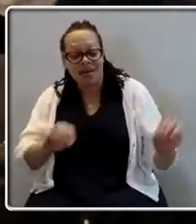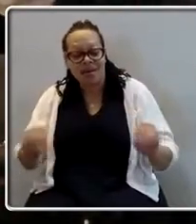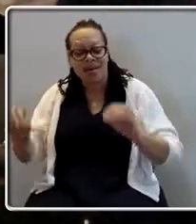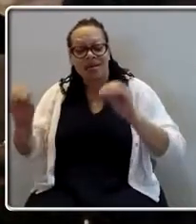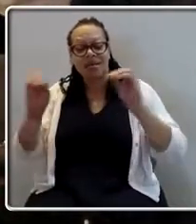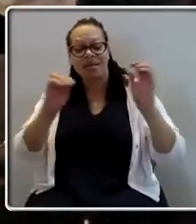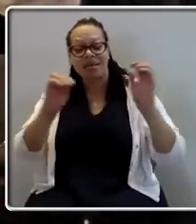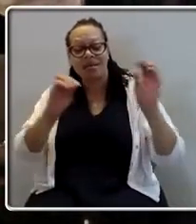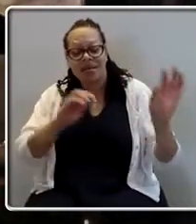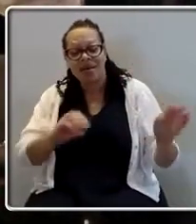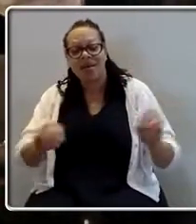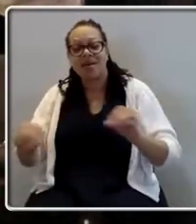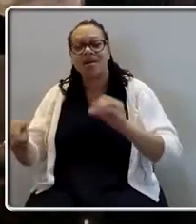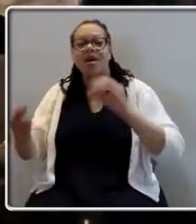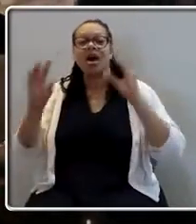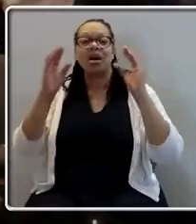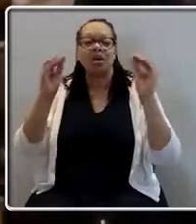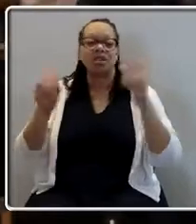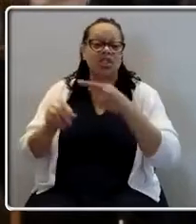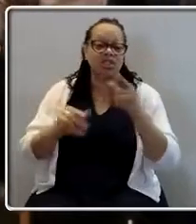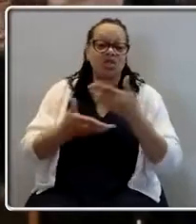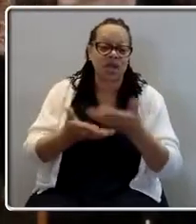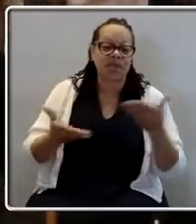I'm going to teach y'all a lullaby. Can I teach it to you?